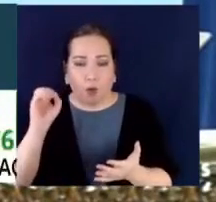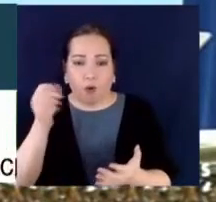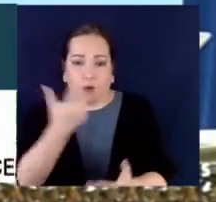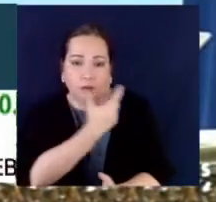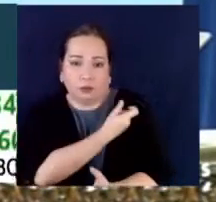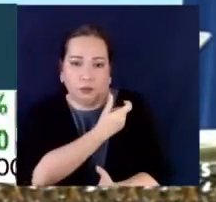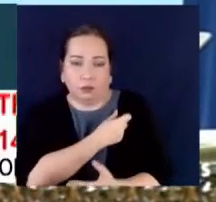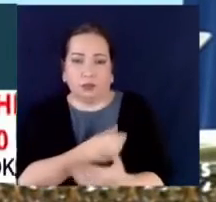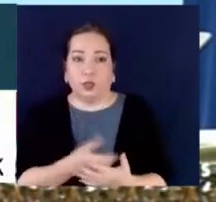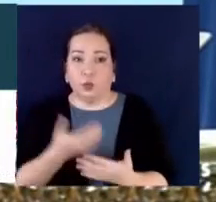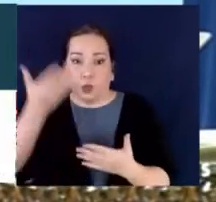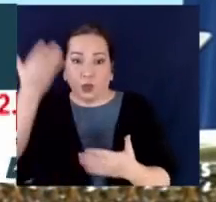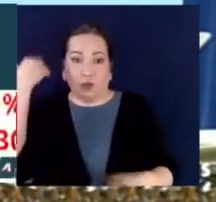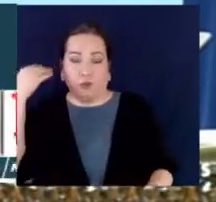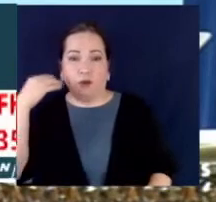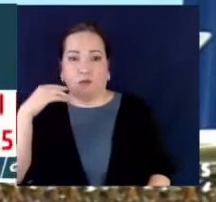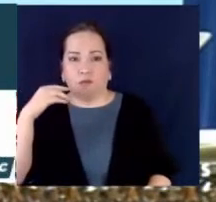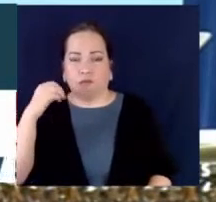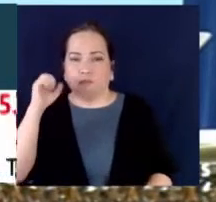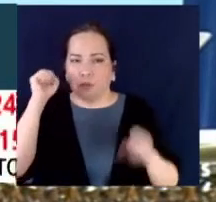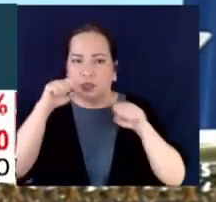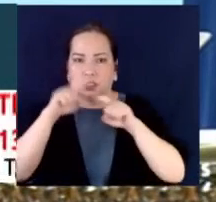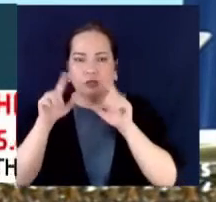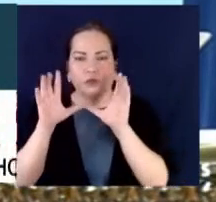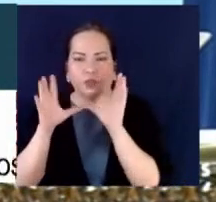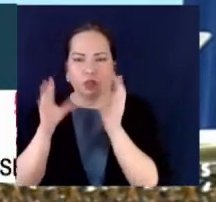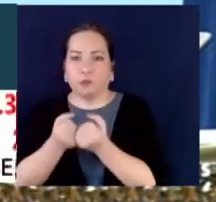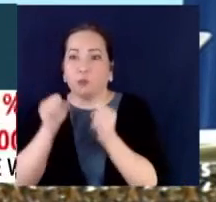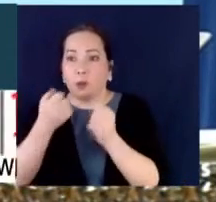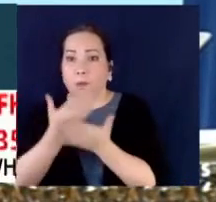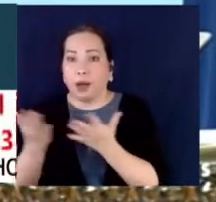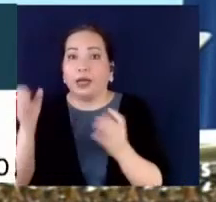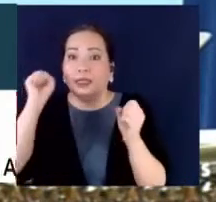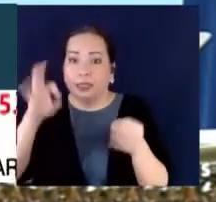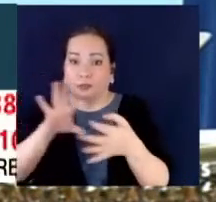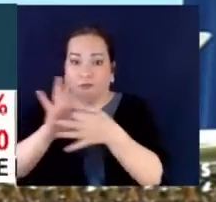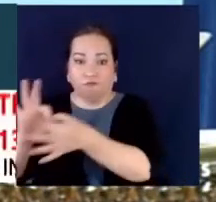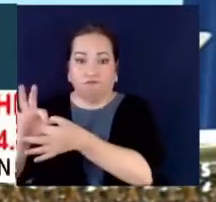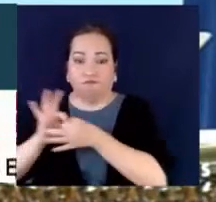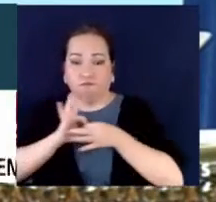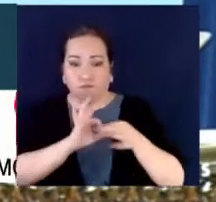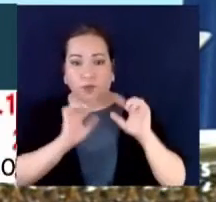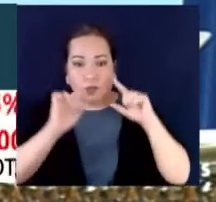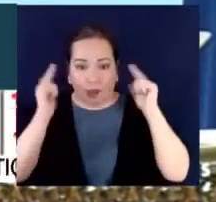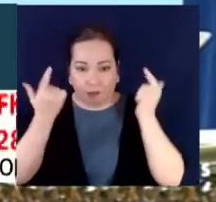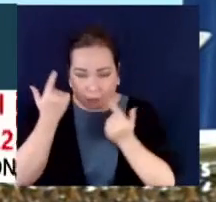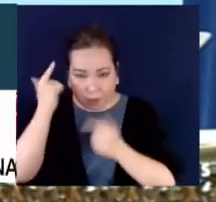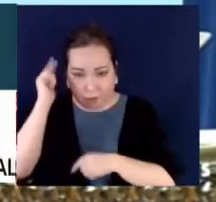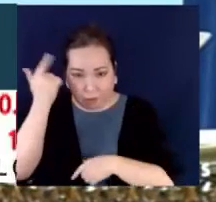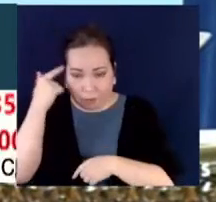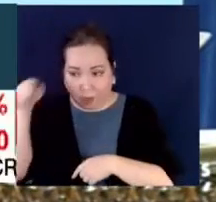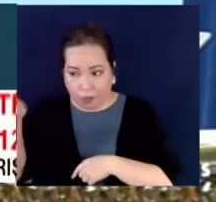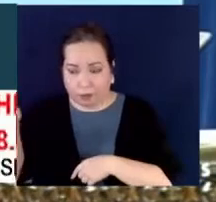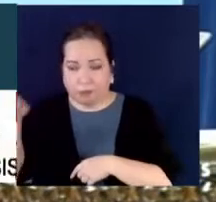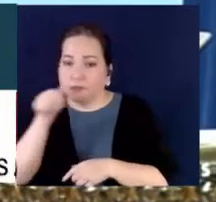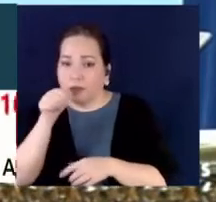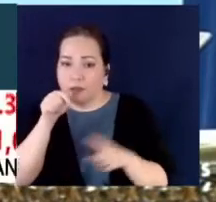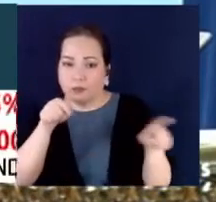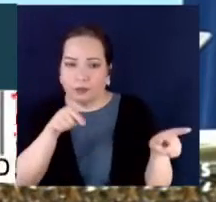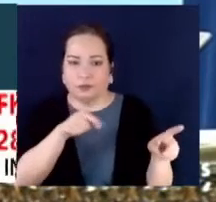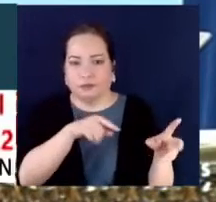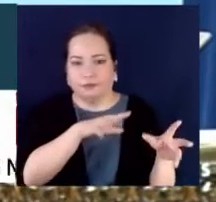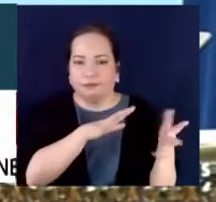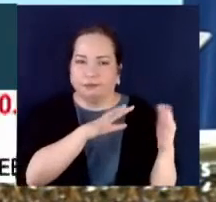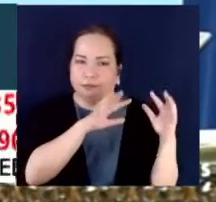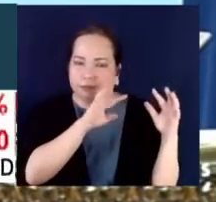a tripartite agreement. Under that agreement, the national government takes responsibility for any adverse effects from the inoculations, while